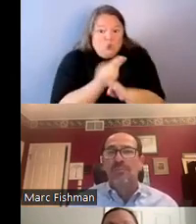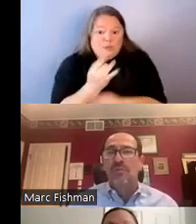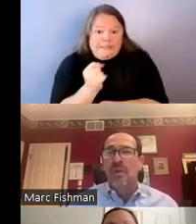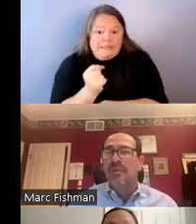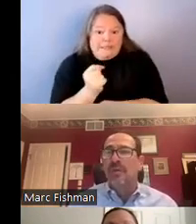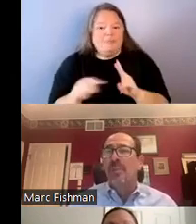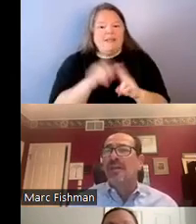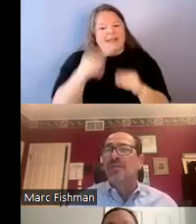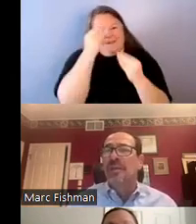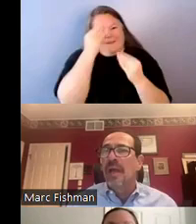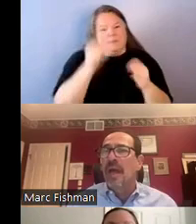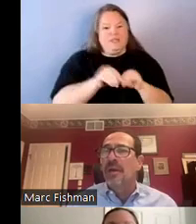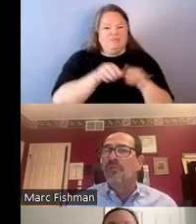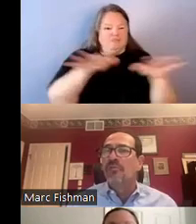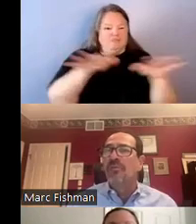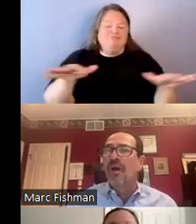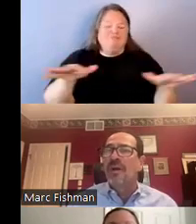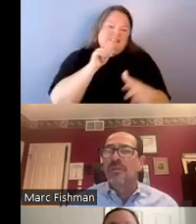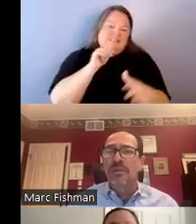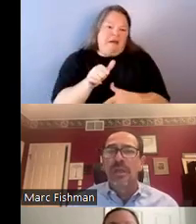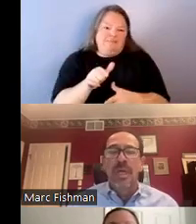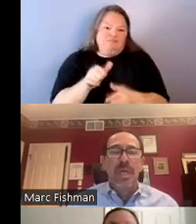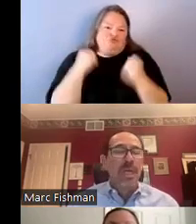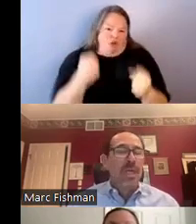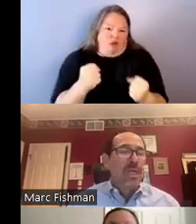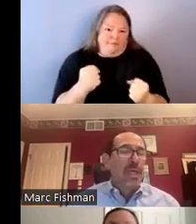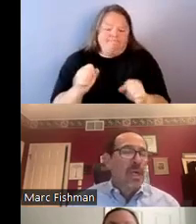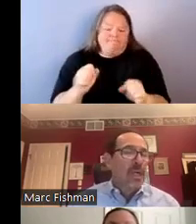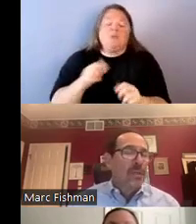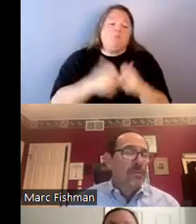There's problems with capacity, not enough providers and